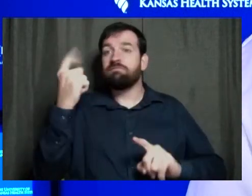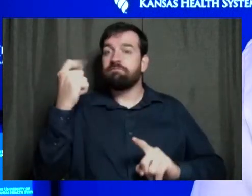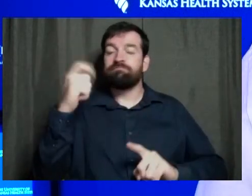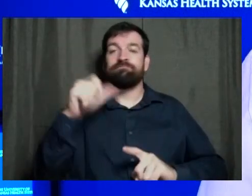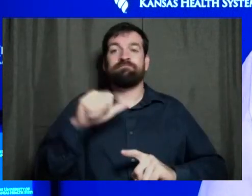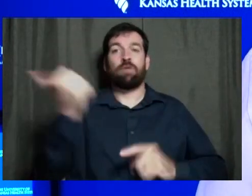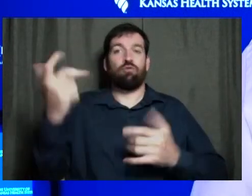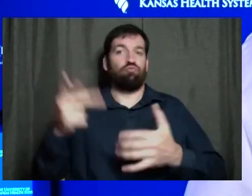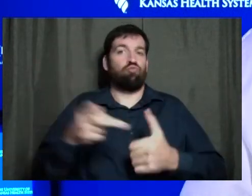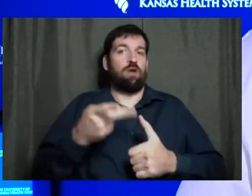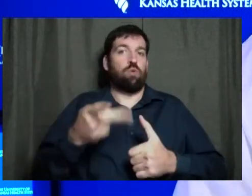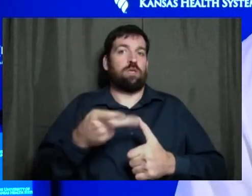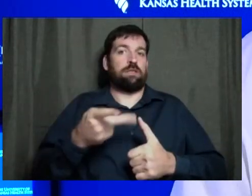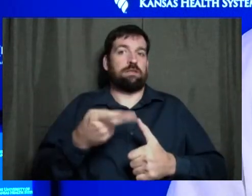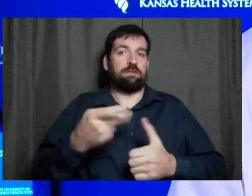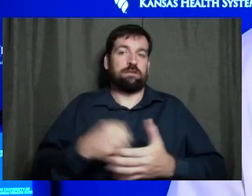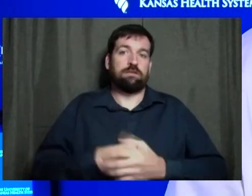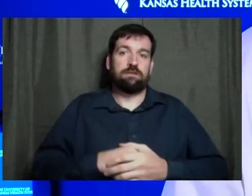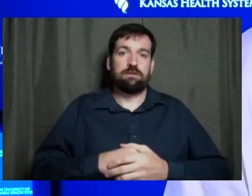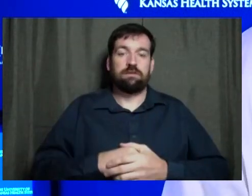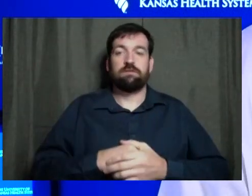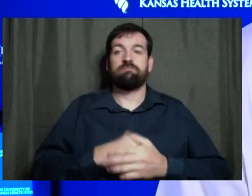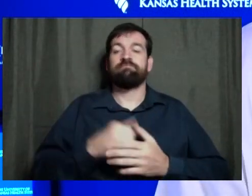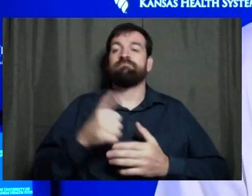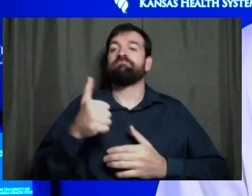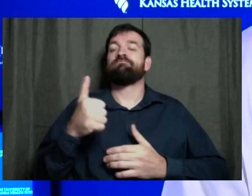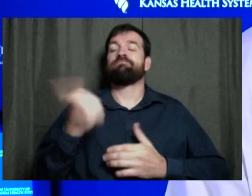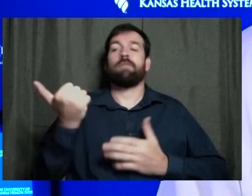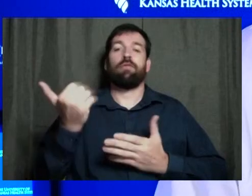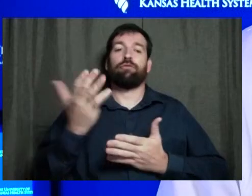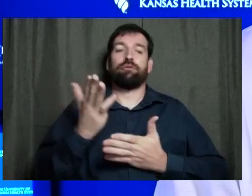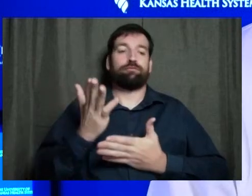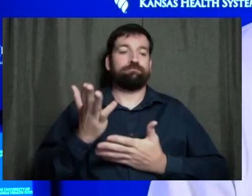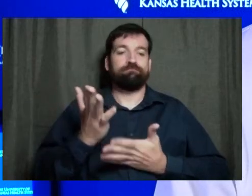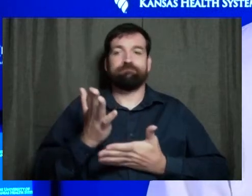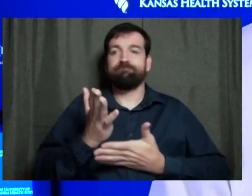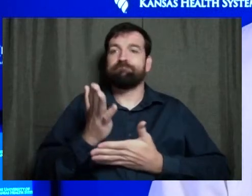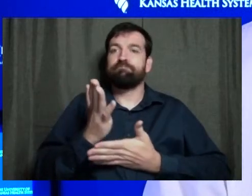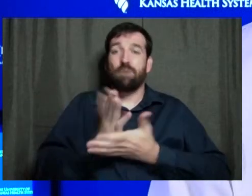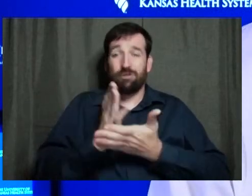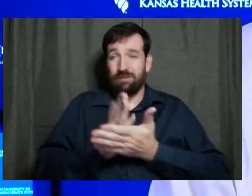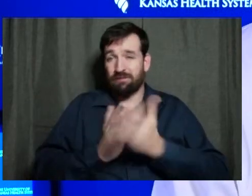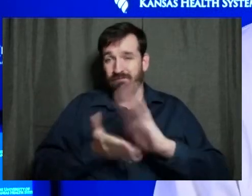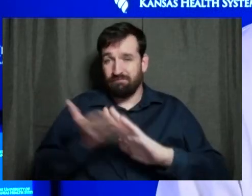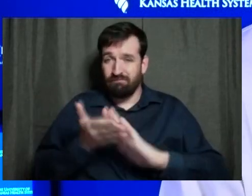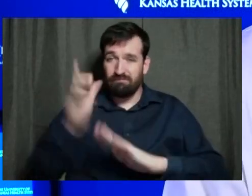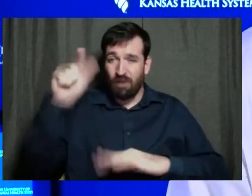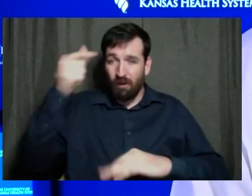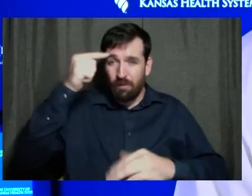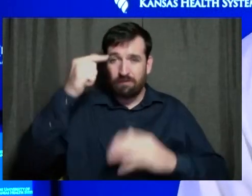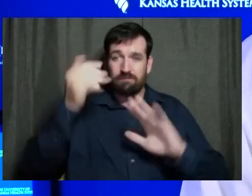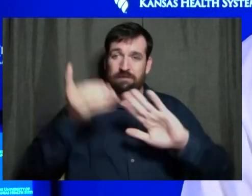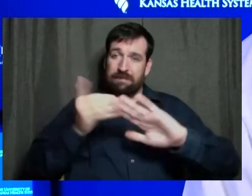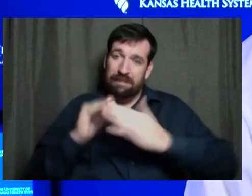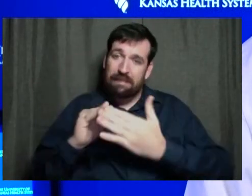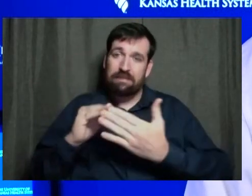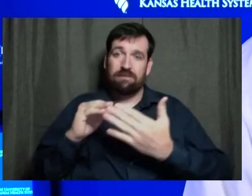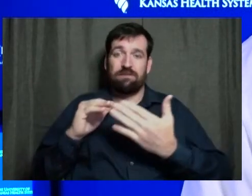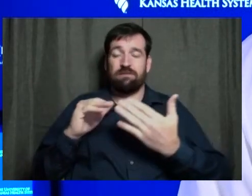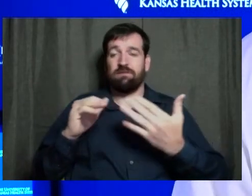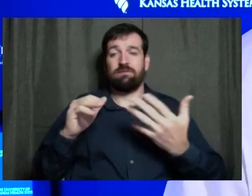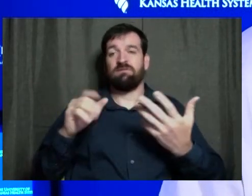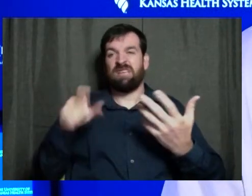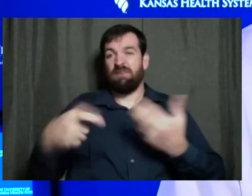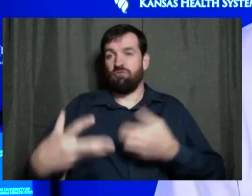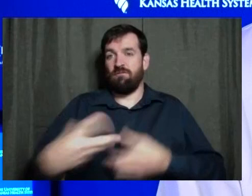priorities, other aspects of running a government, running a city, a community that have to be taken into account. But I